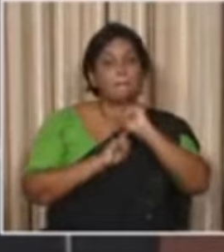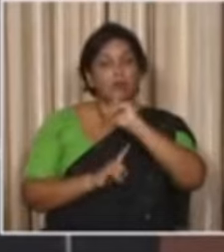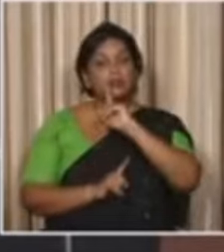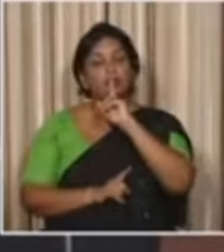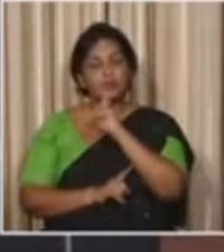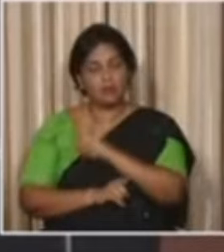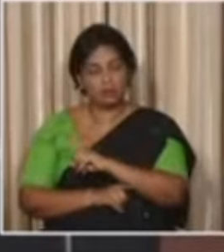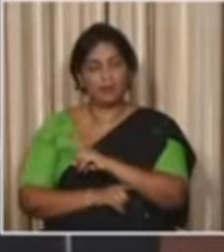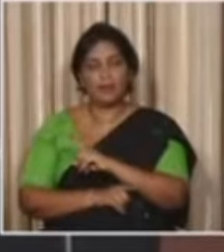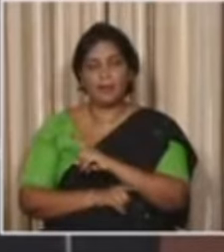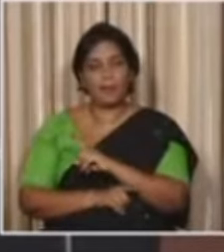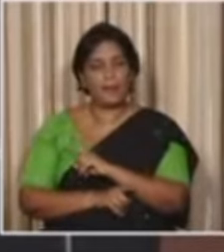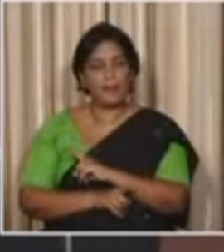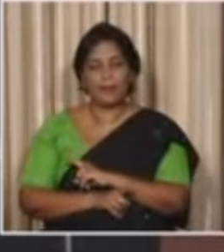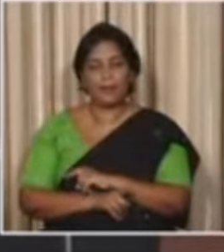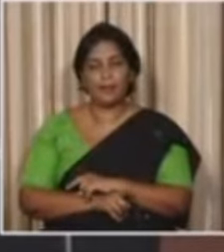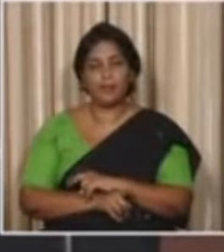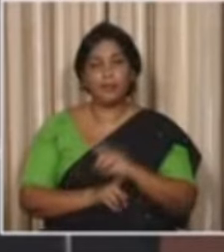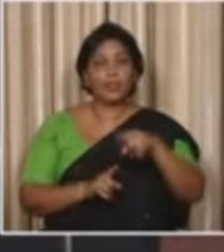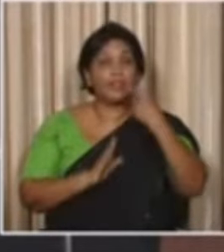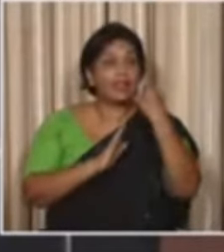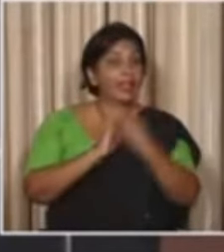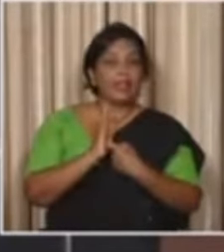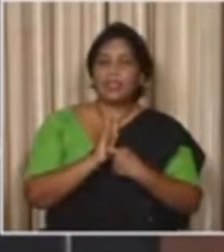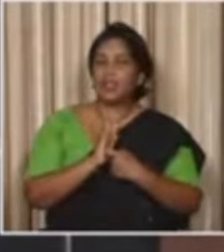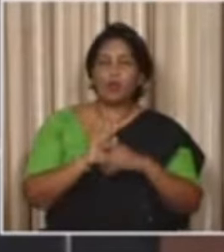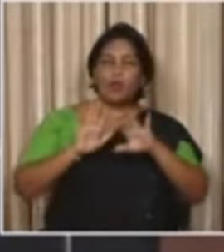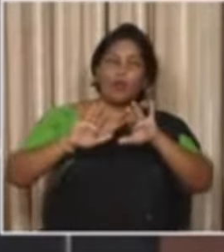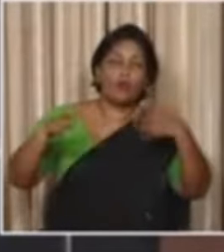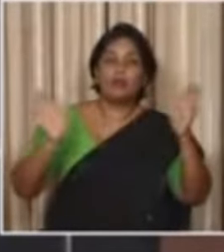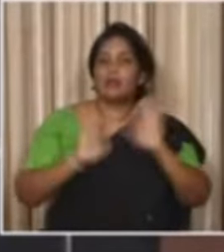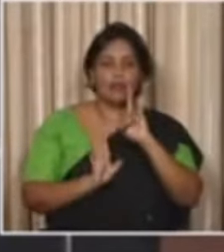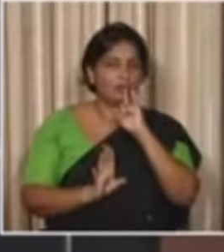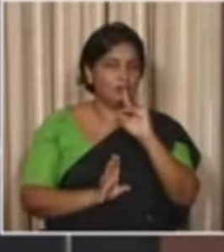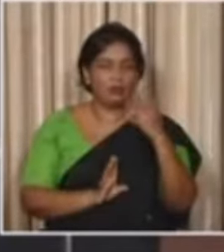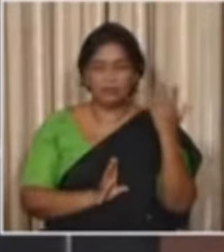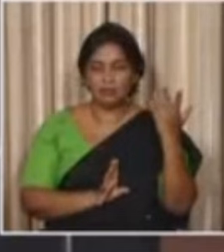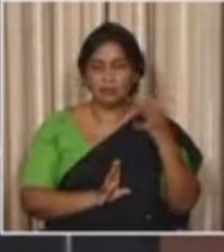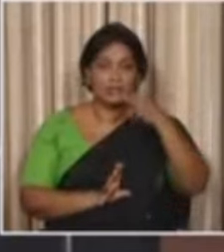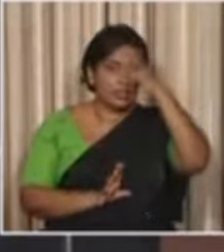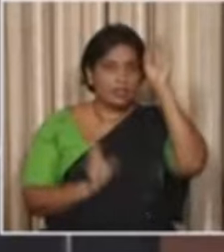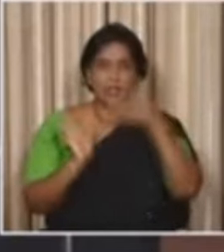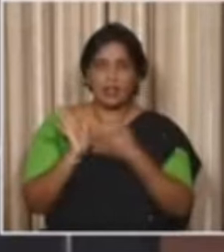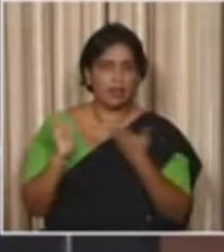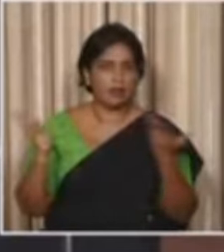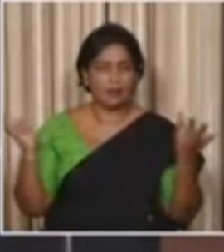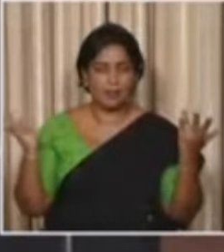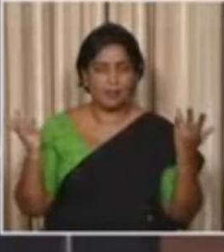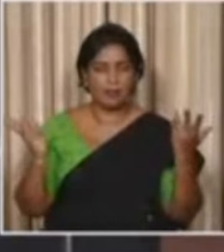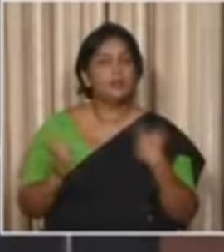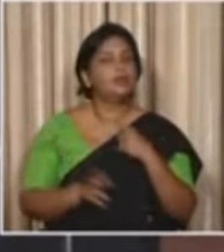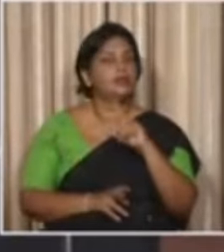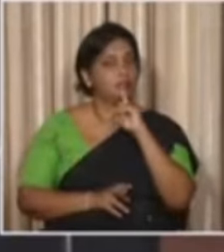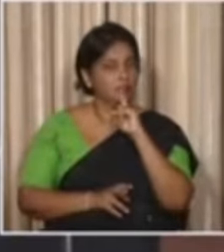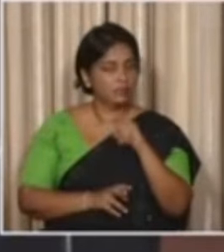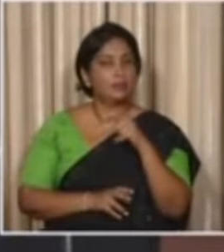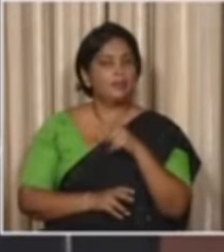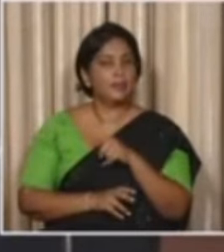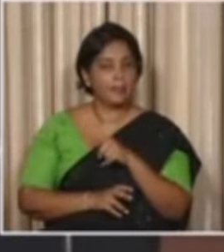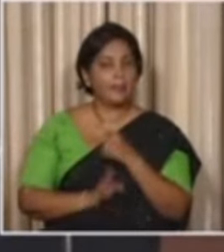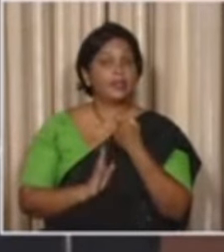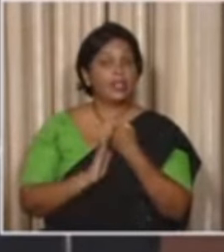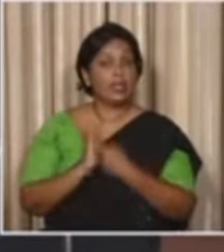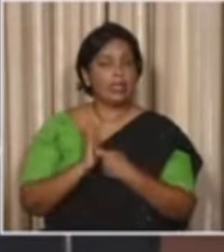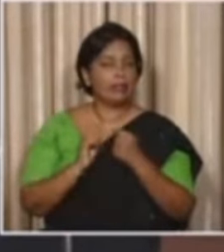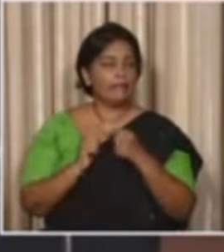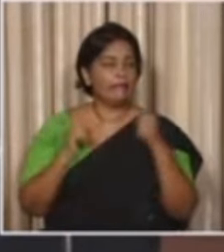Single ke ini, winner ini dia kubat timbat kira. Single ke ini, mungkin orang butuh ada kira, mereka niti